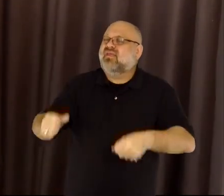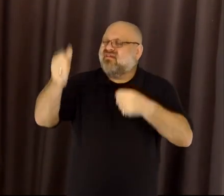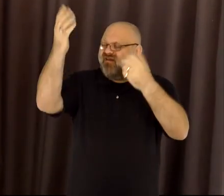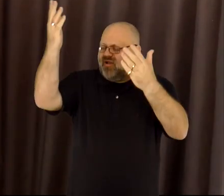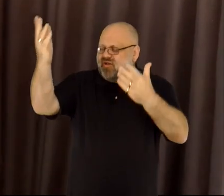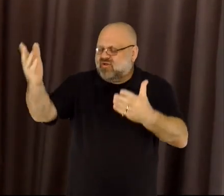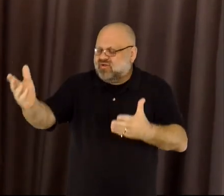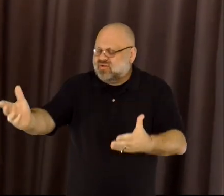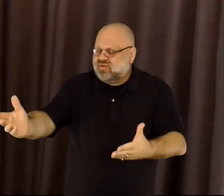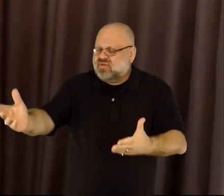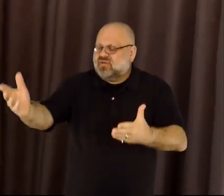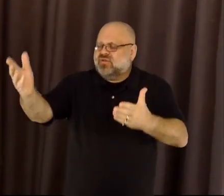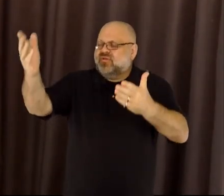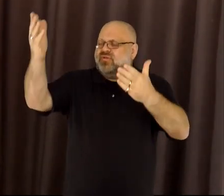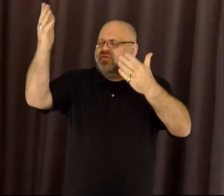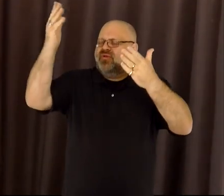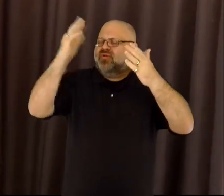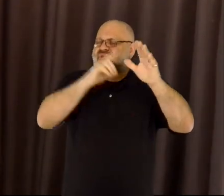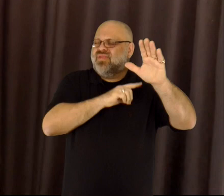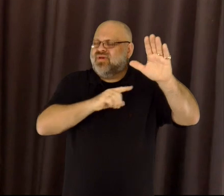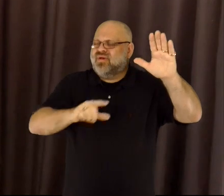great are you,